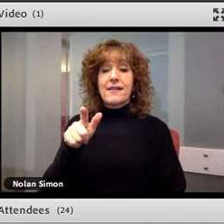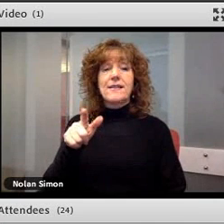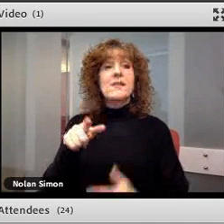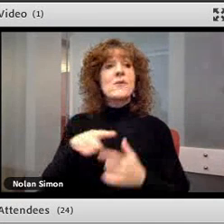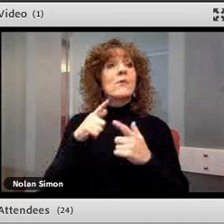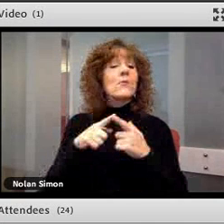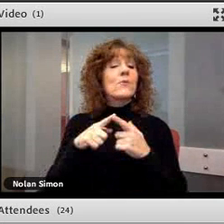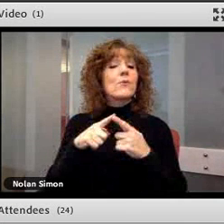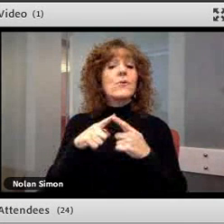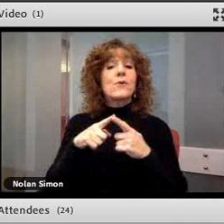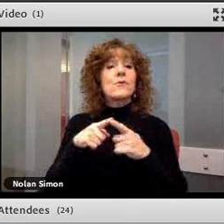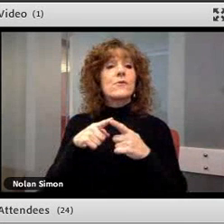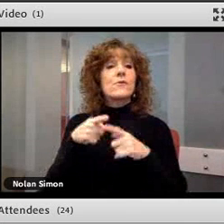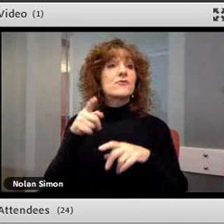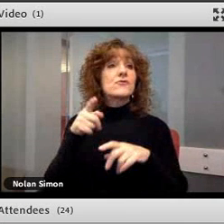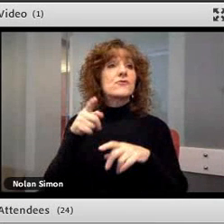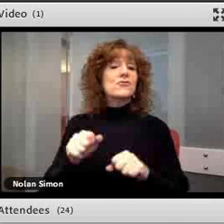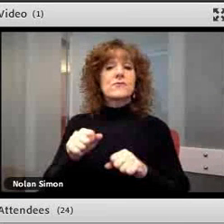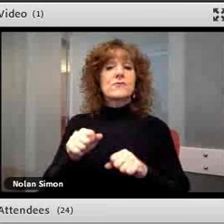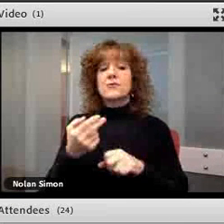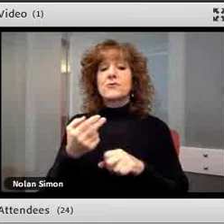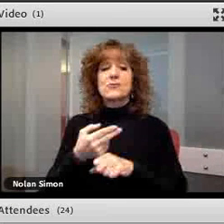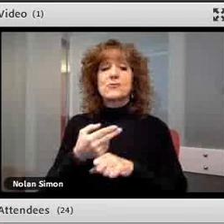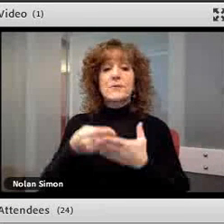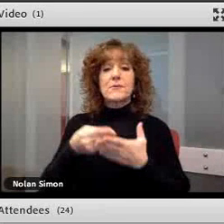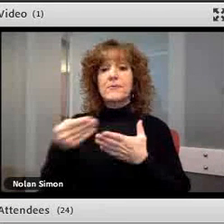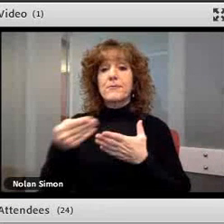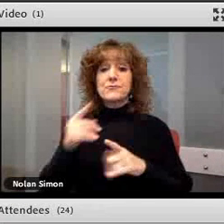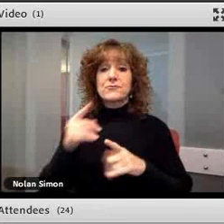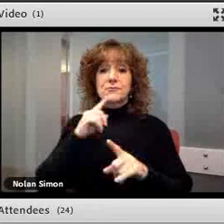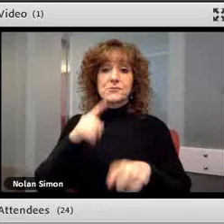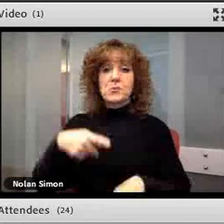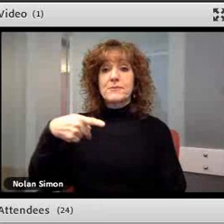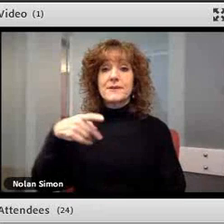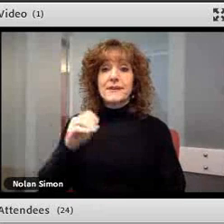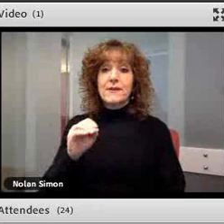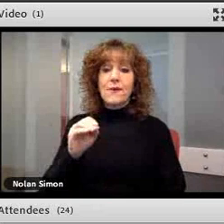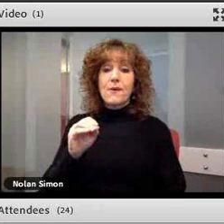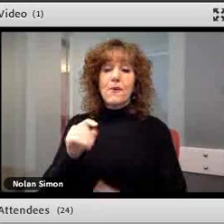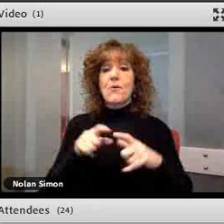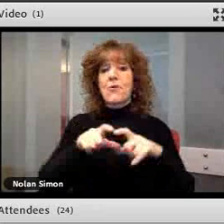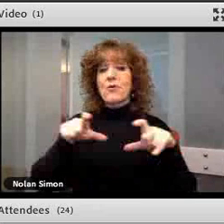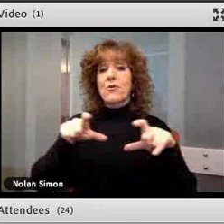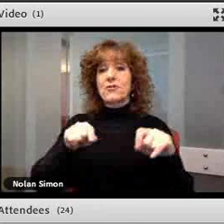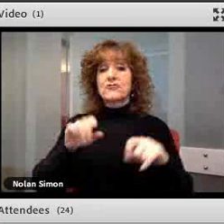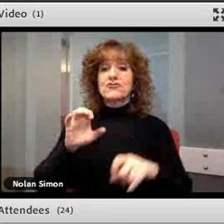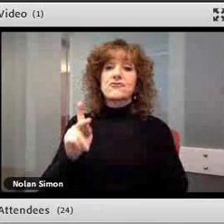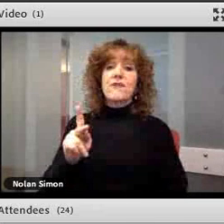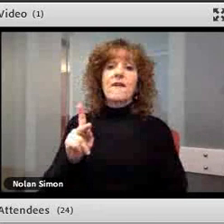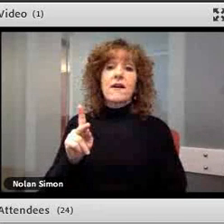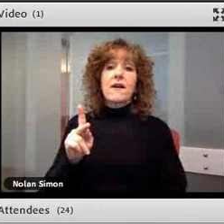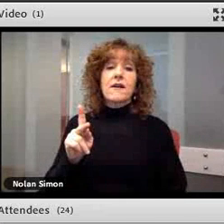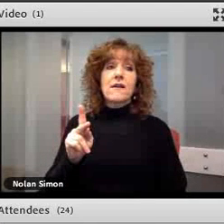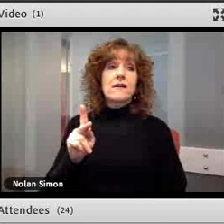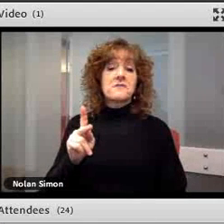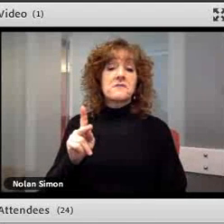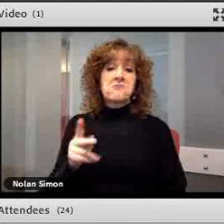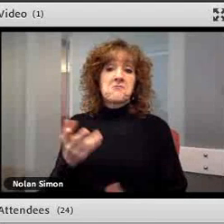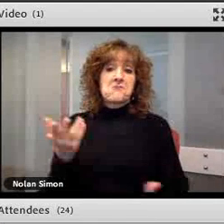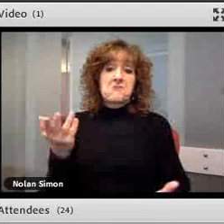want, you can even do purchase orders with us, or checks, whatever. So